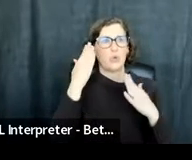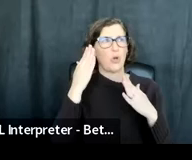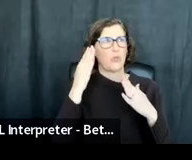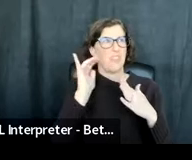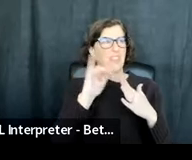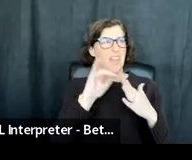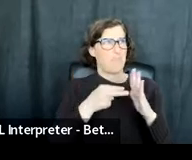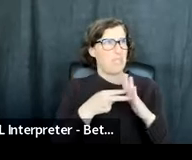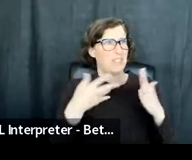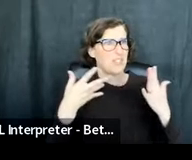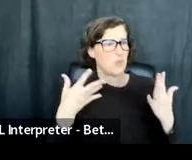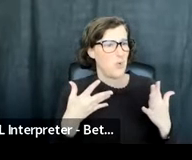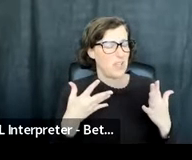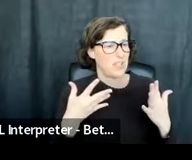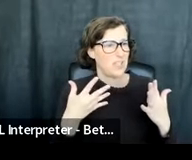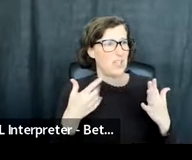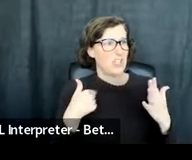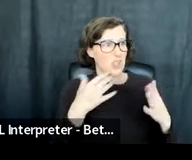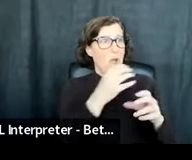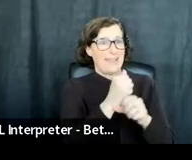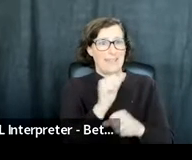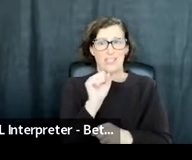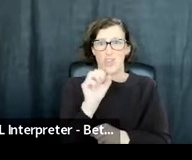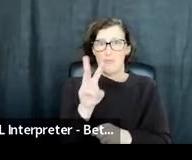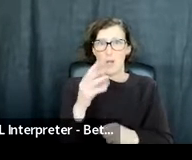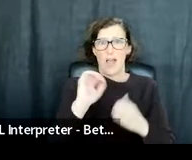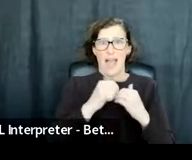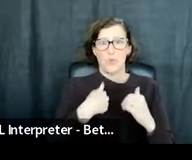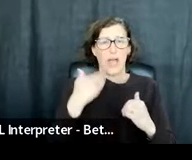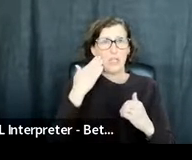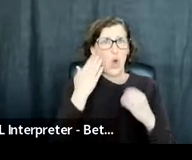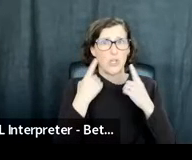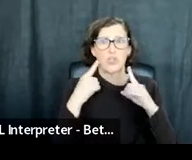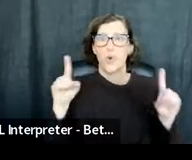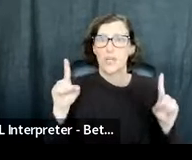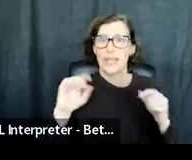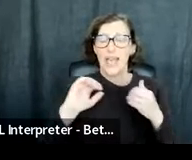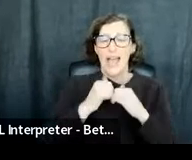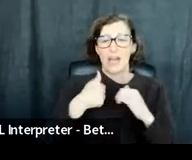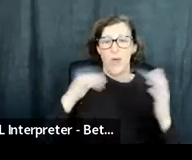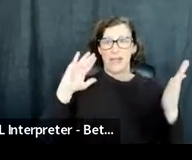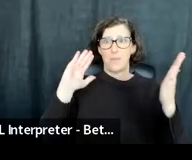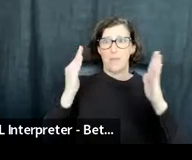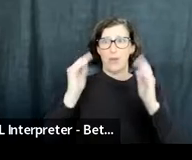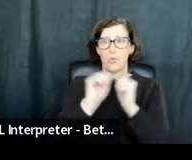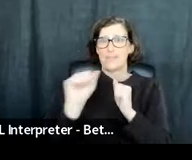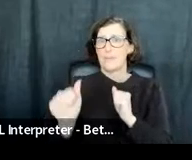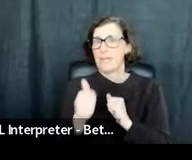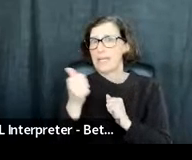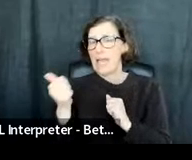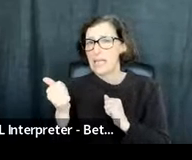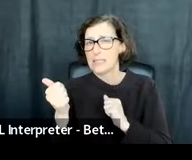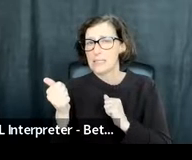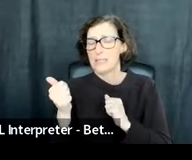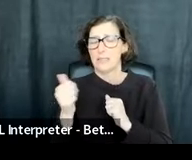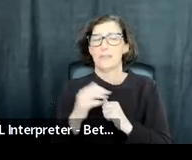mean? Once I get this piece of software, how do I know it's working, or how do I compare it with something else? And is